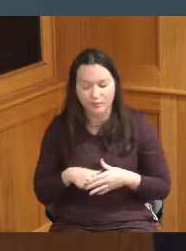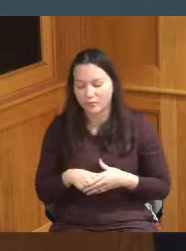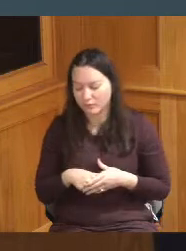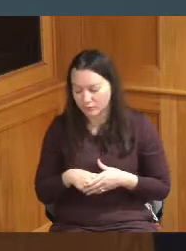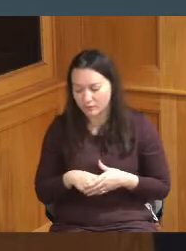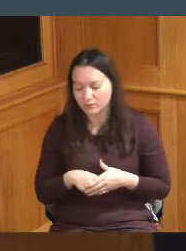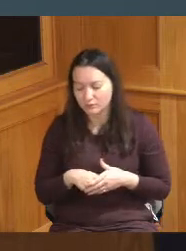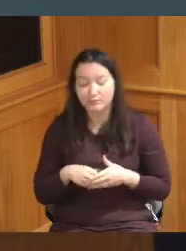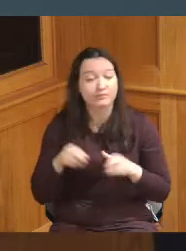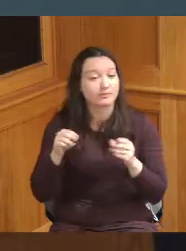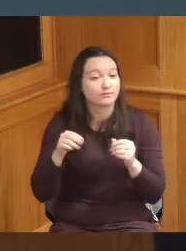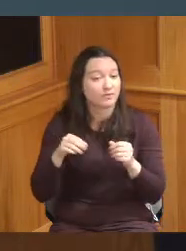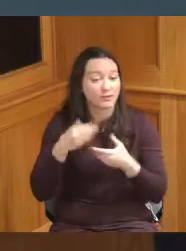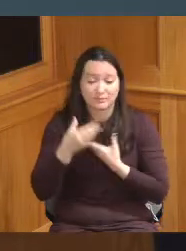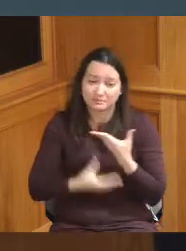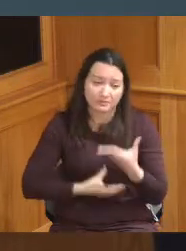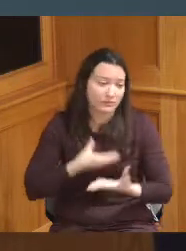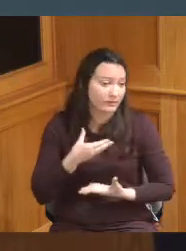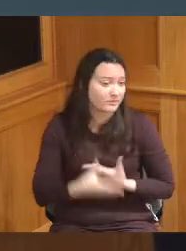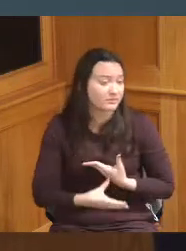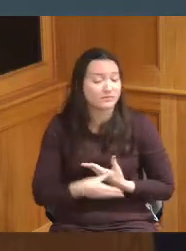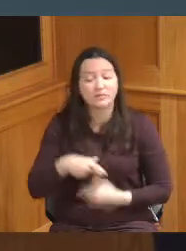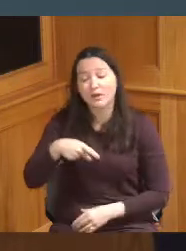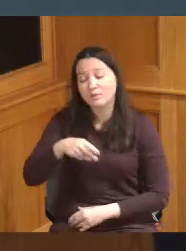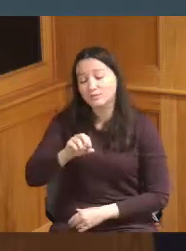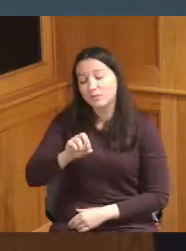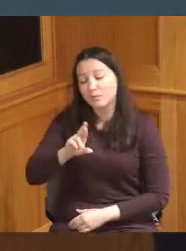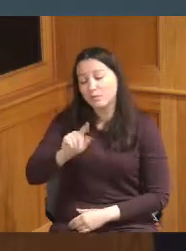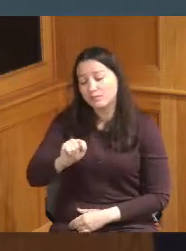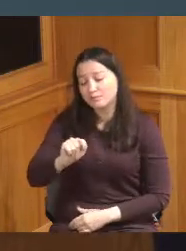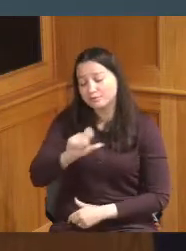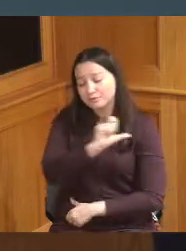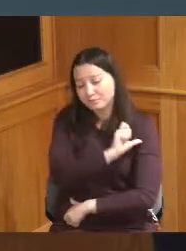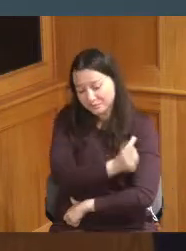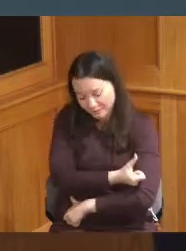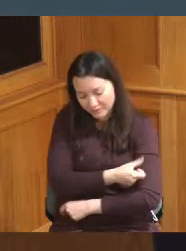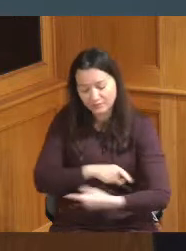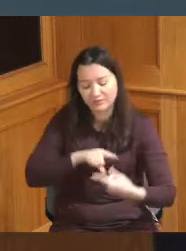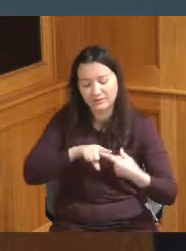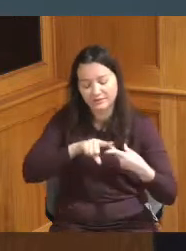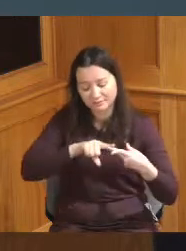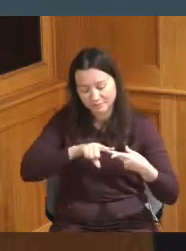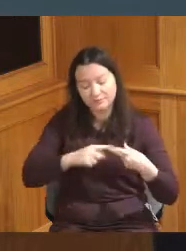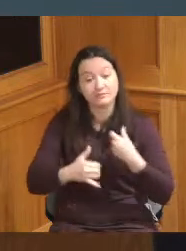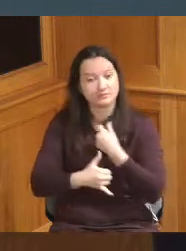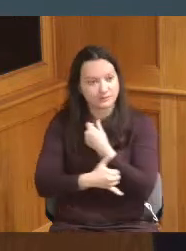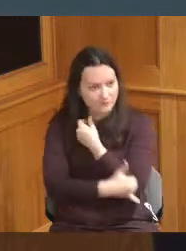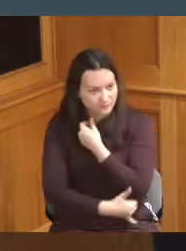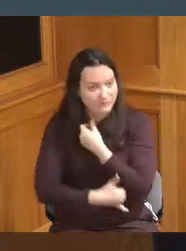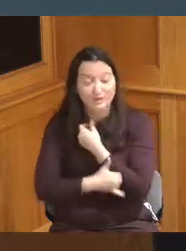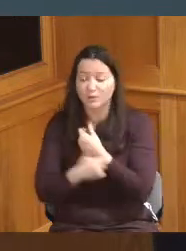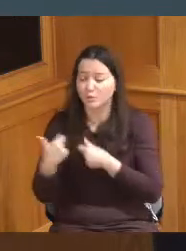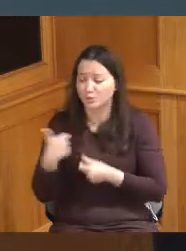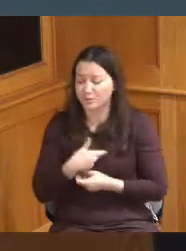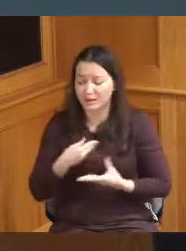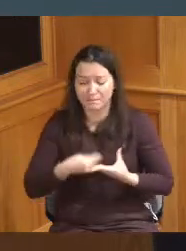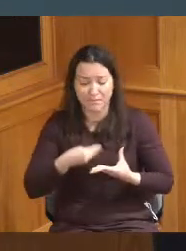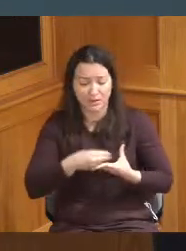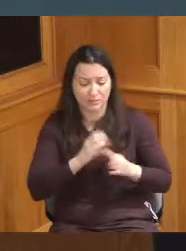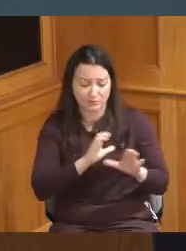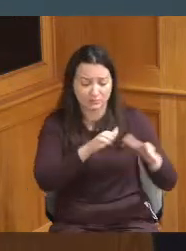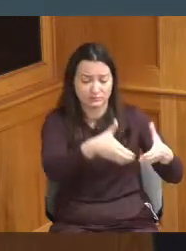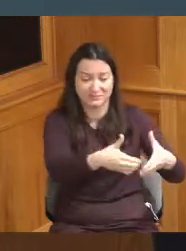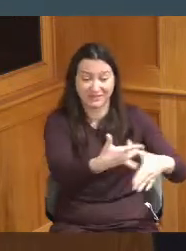for being able to get this move forward, the Port Authority, the county, because we have put funding